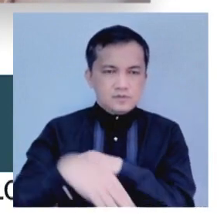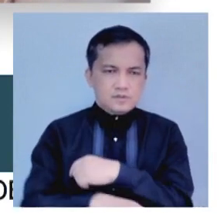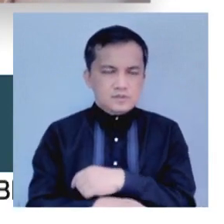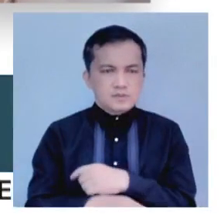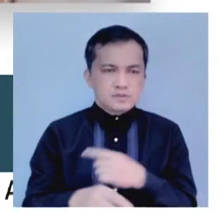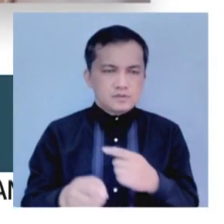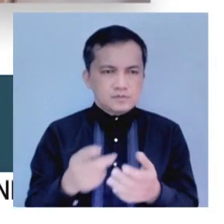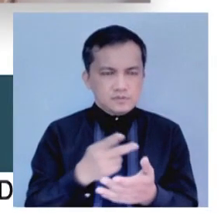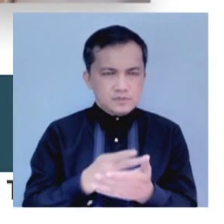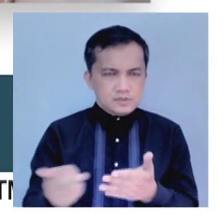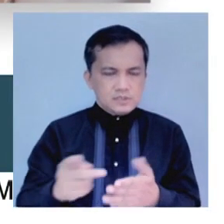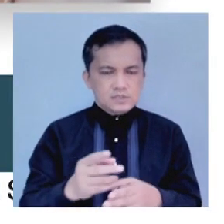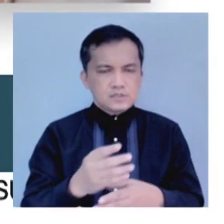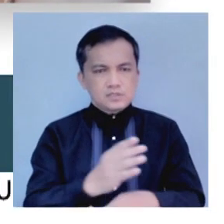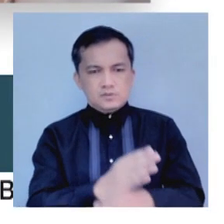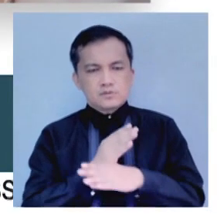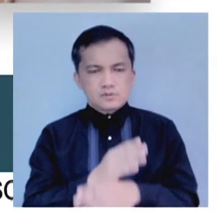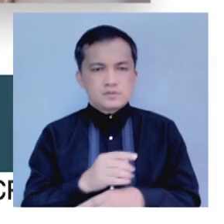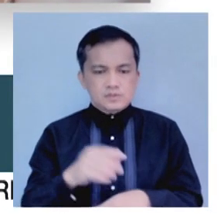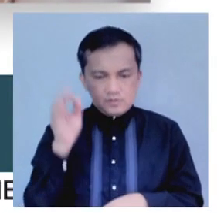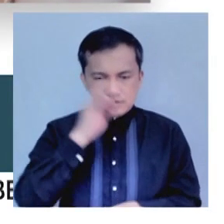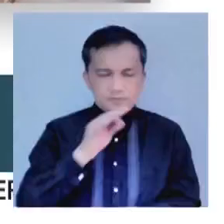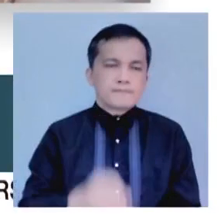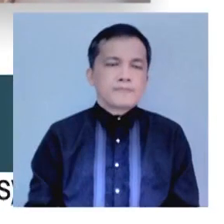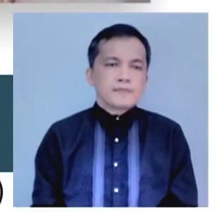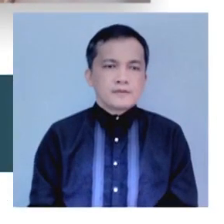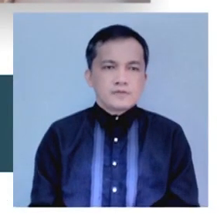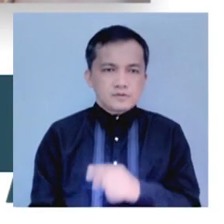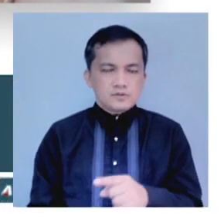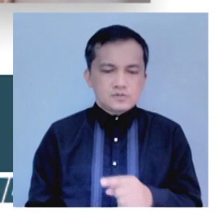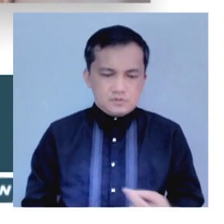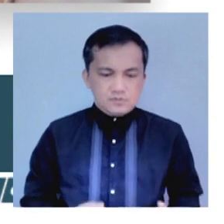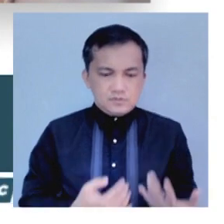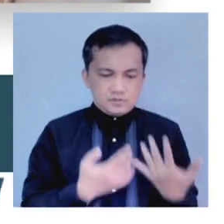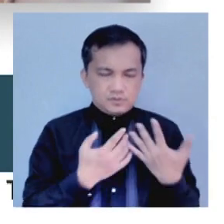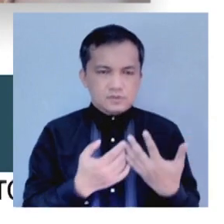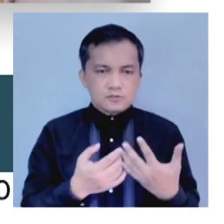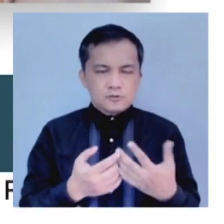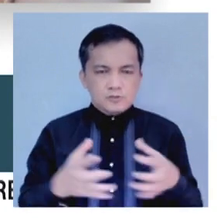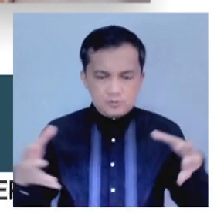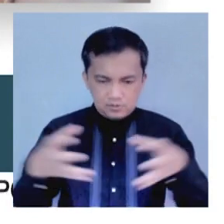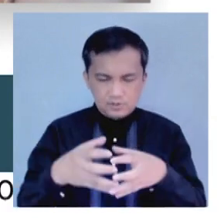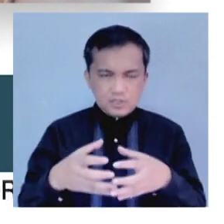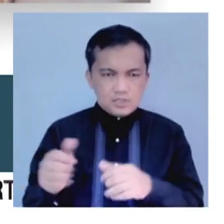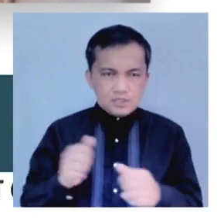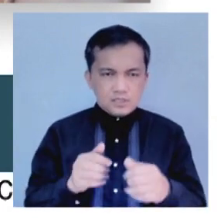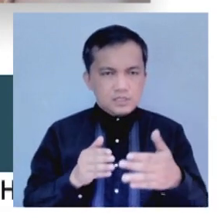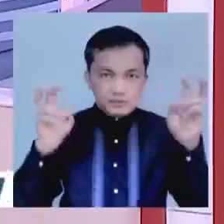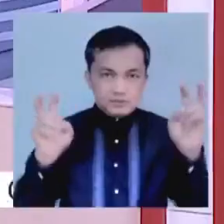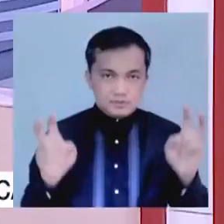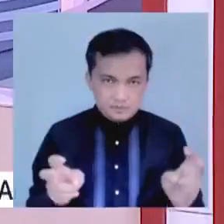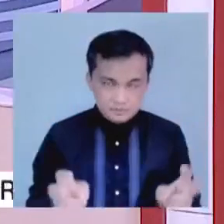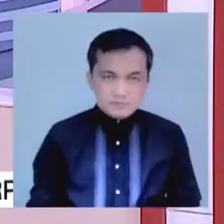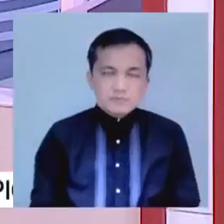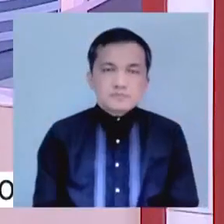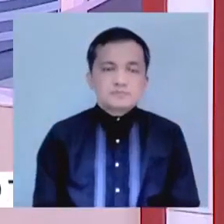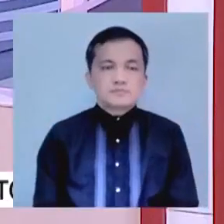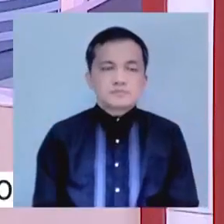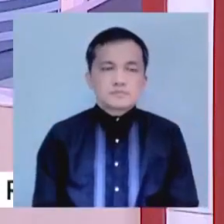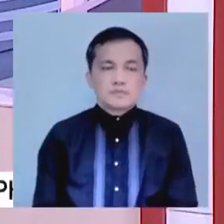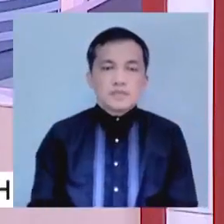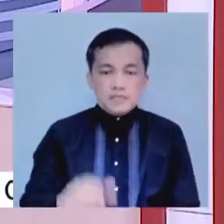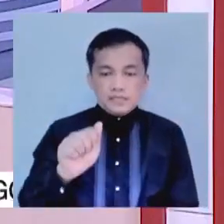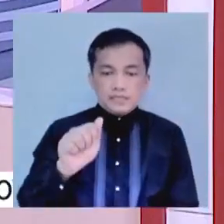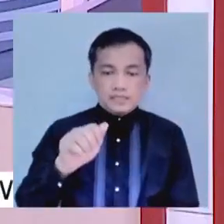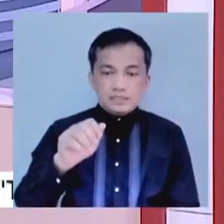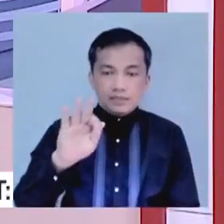to intimidate Filipinos. It adds, these have only inspired collective action against Beijing's aggression. The armed forces of the